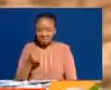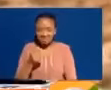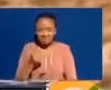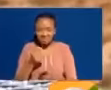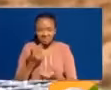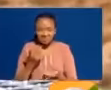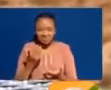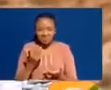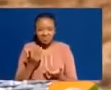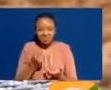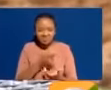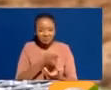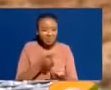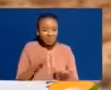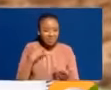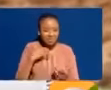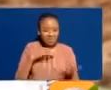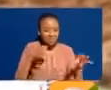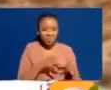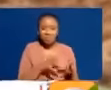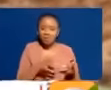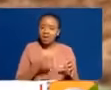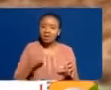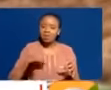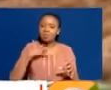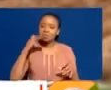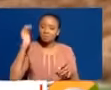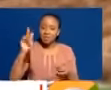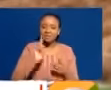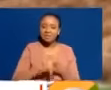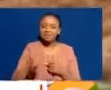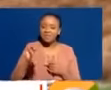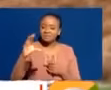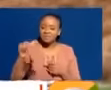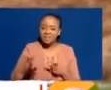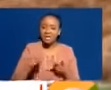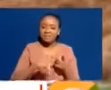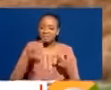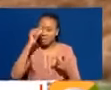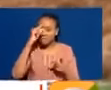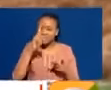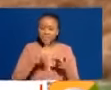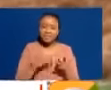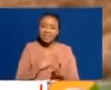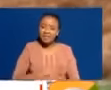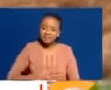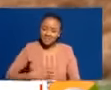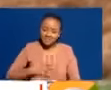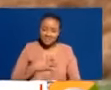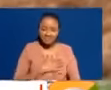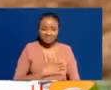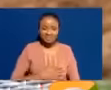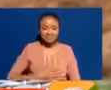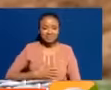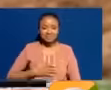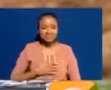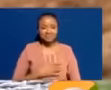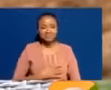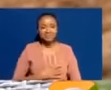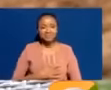unjustly. We request the government, we request the MCAs, we request everybody to please put an end to this.